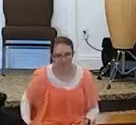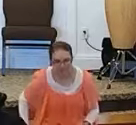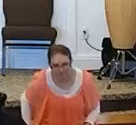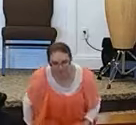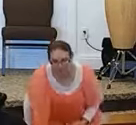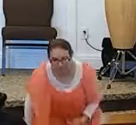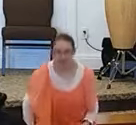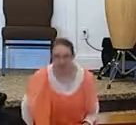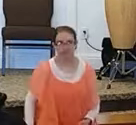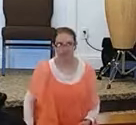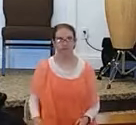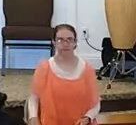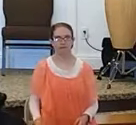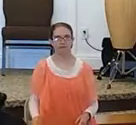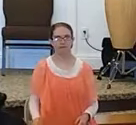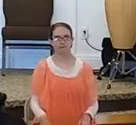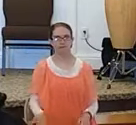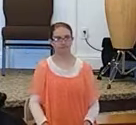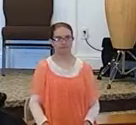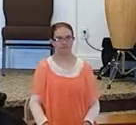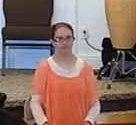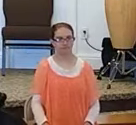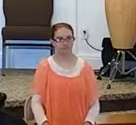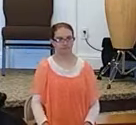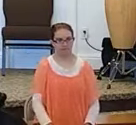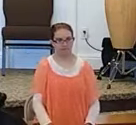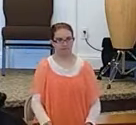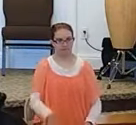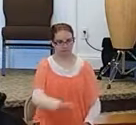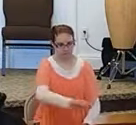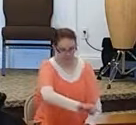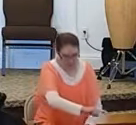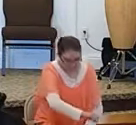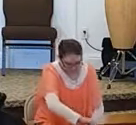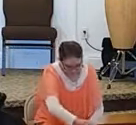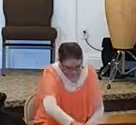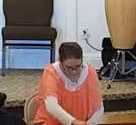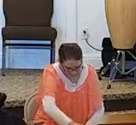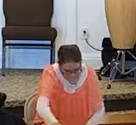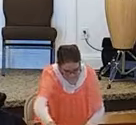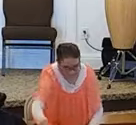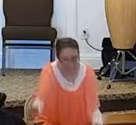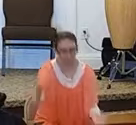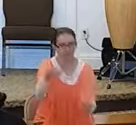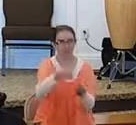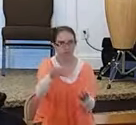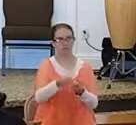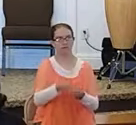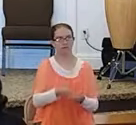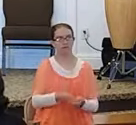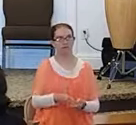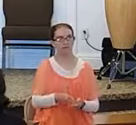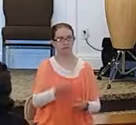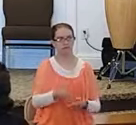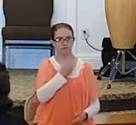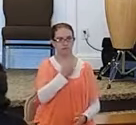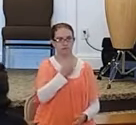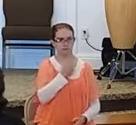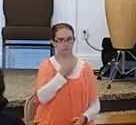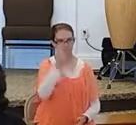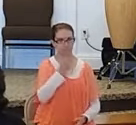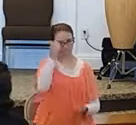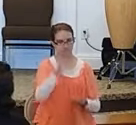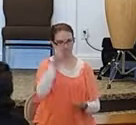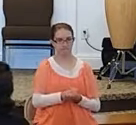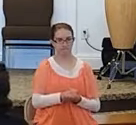hallelujah. Hallelujah. Well, he stooped down and wrote on the ground again. And they which heard it, being convicted by their own